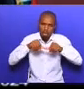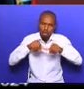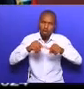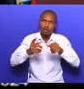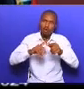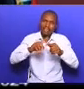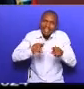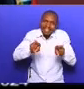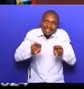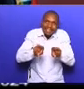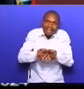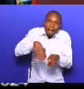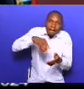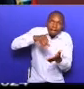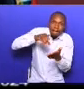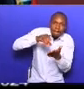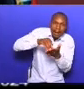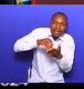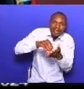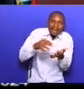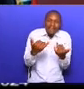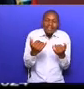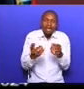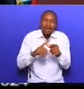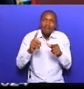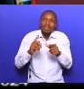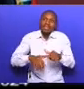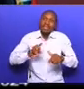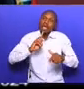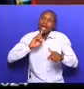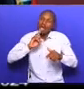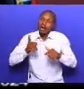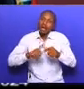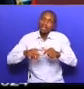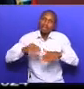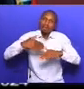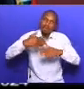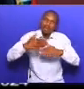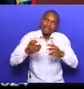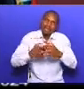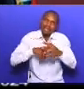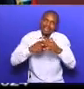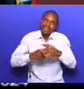same matter. I now order that the next order be open the bar.